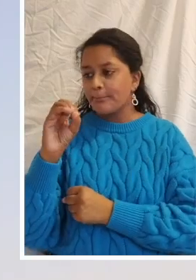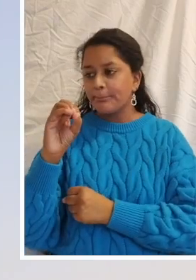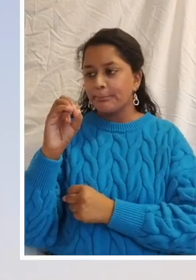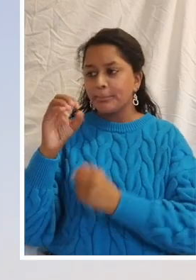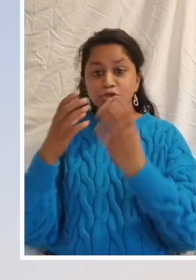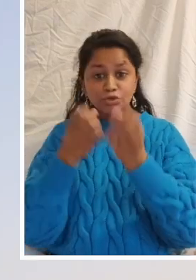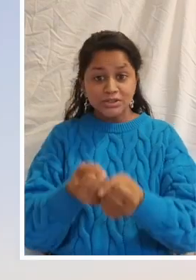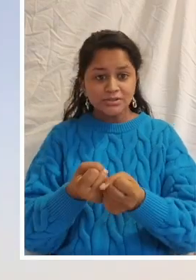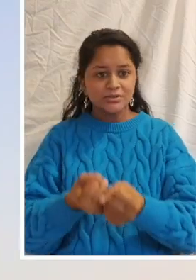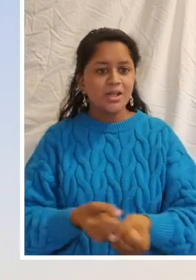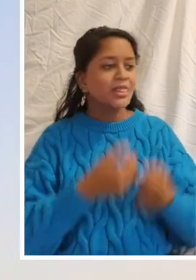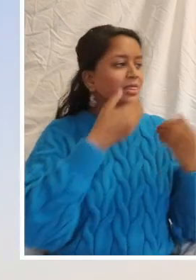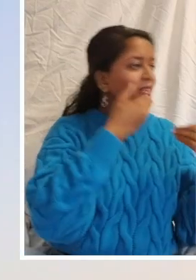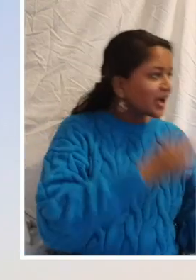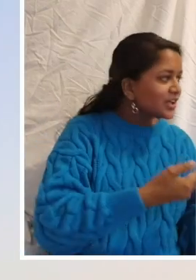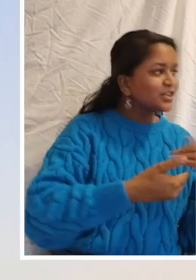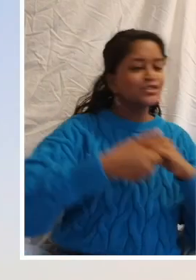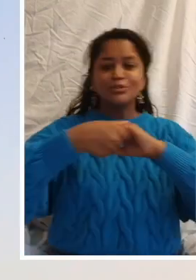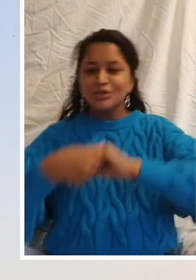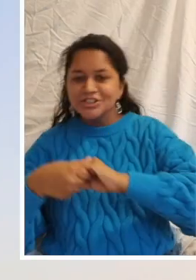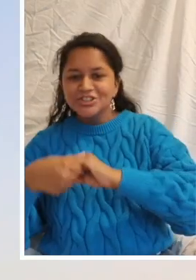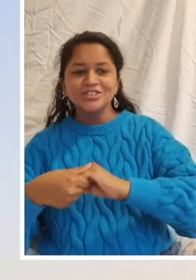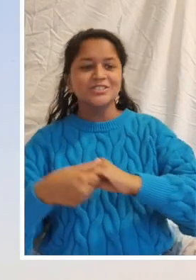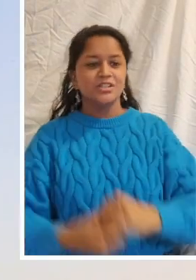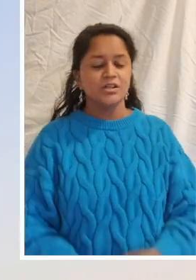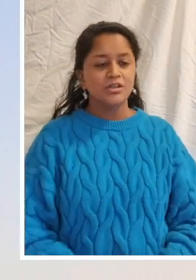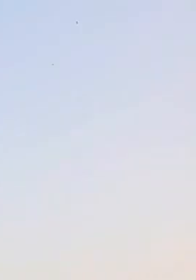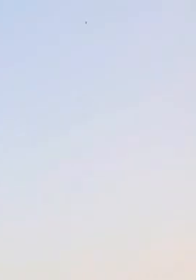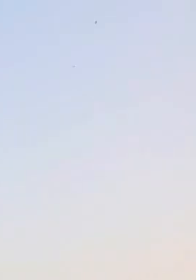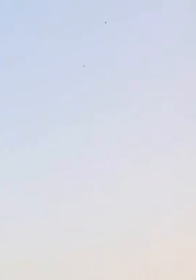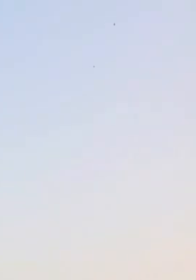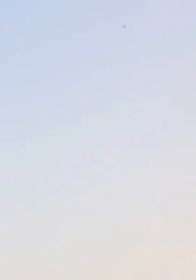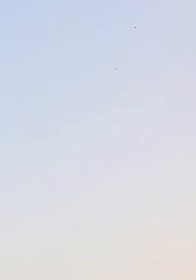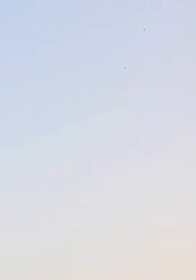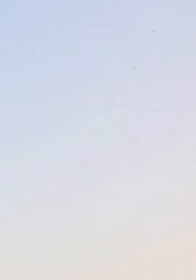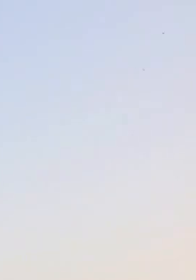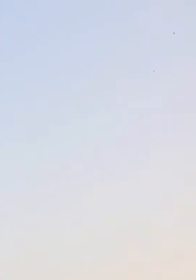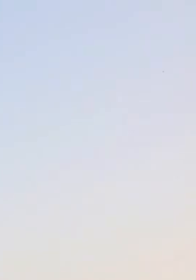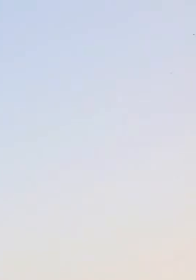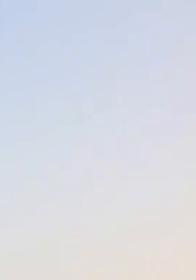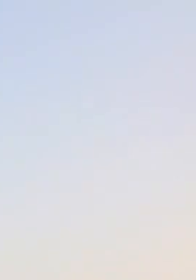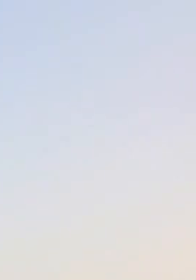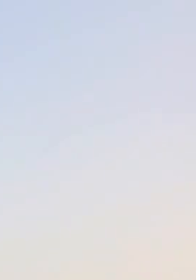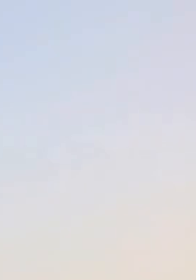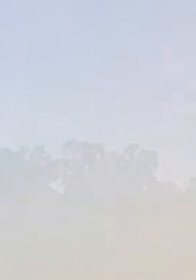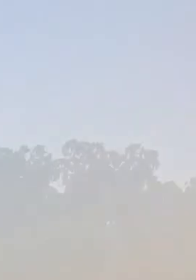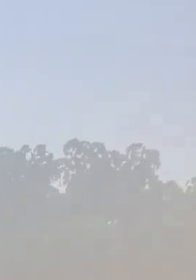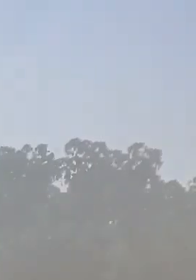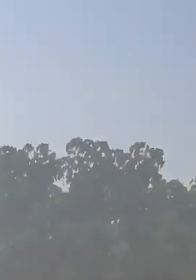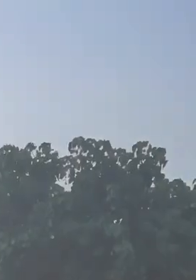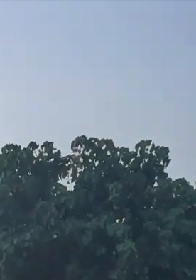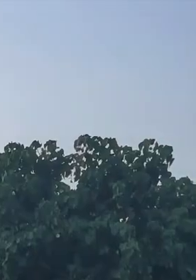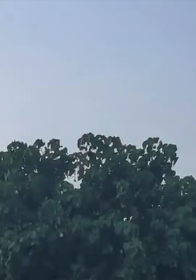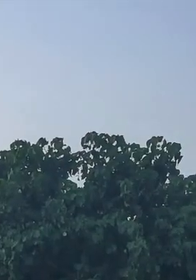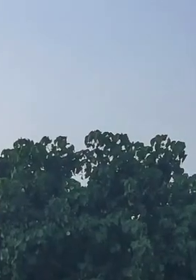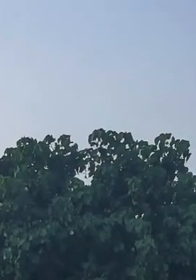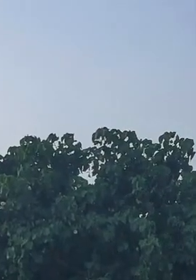houses for people. Thank you so much, Ms. Simone. You're welcome. And thank you so much, Mr. Josh. No problem, Phoenix, anytime.